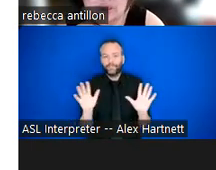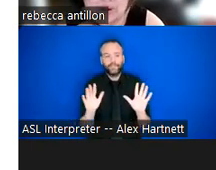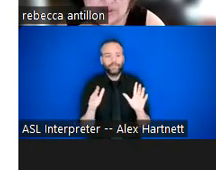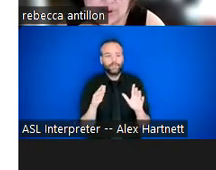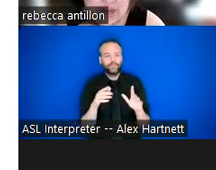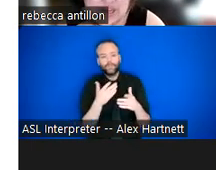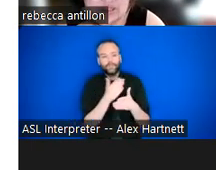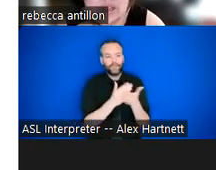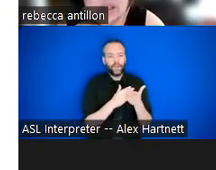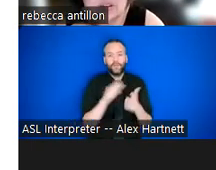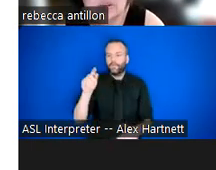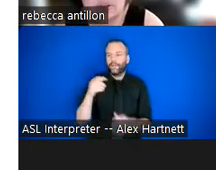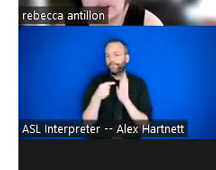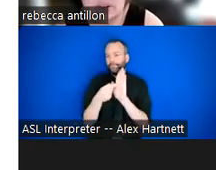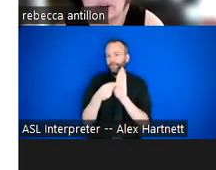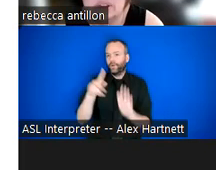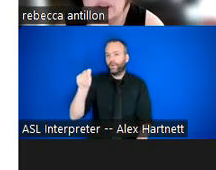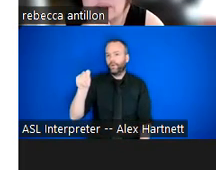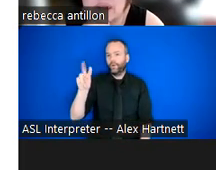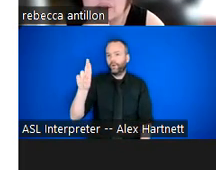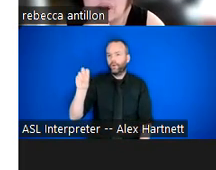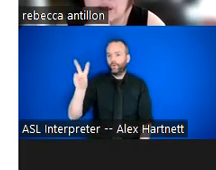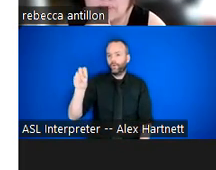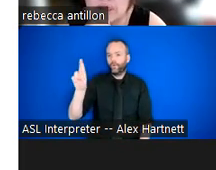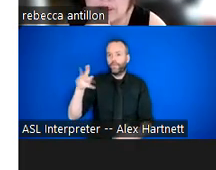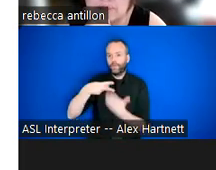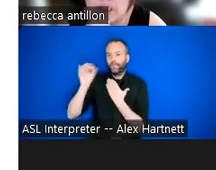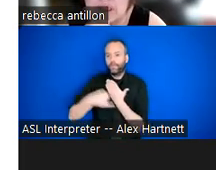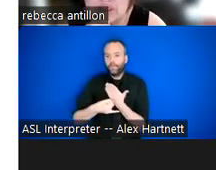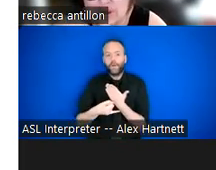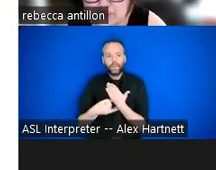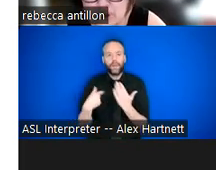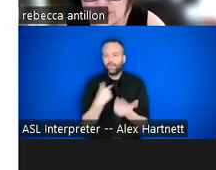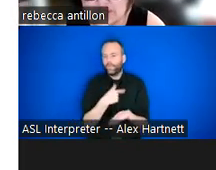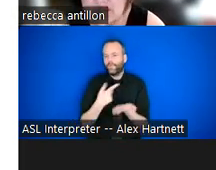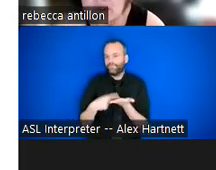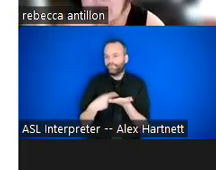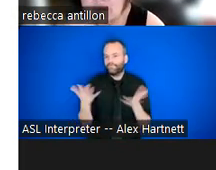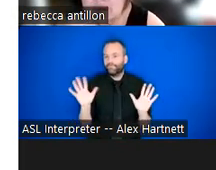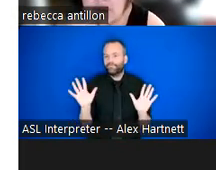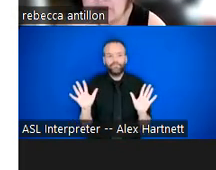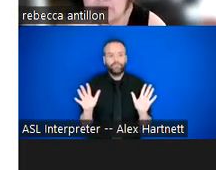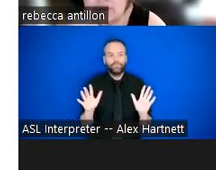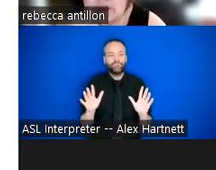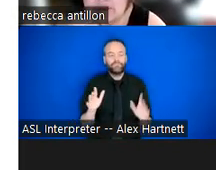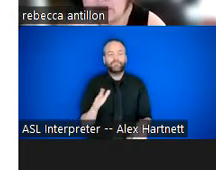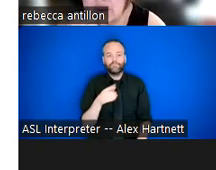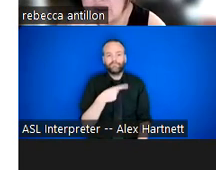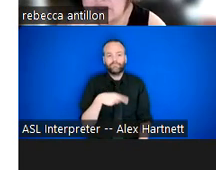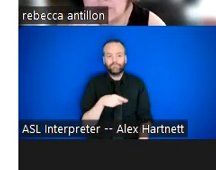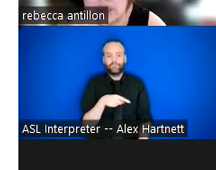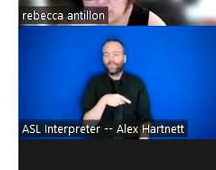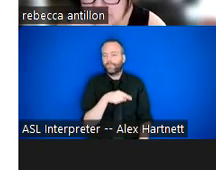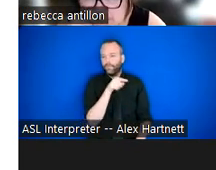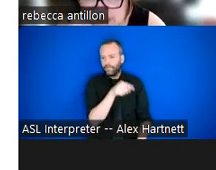provided by the Trevor Project. Those are listed on the left side of the column. The Trevor Project is a nonprofit focused